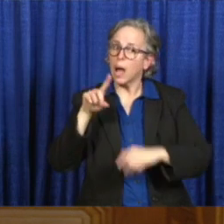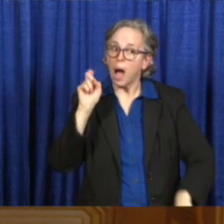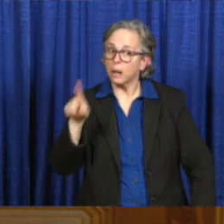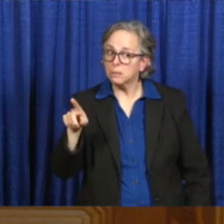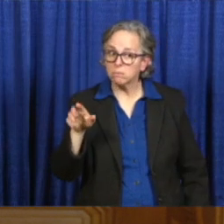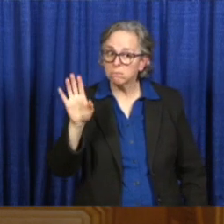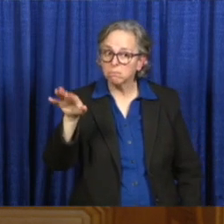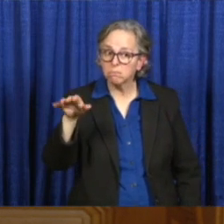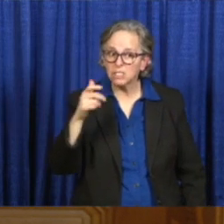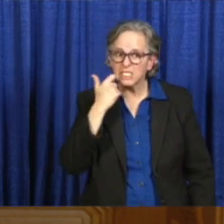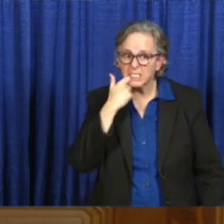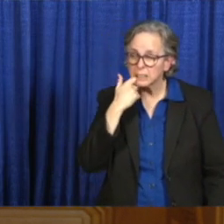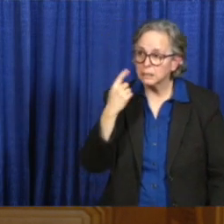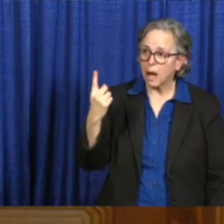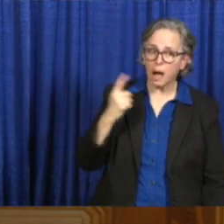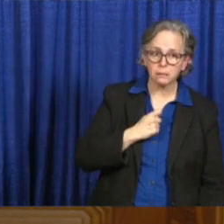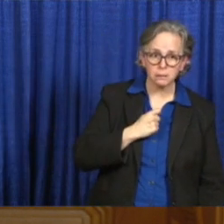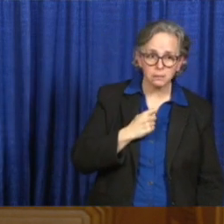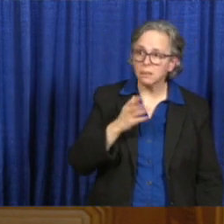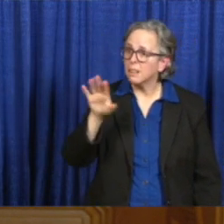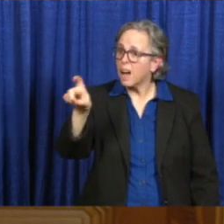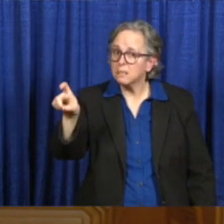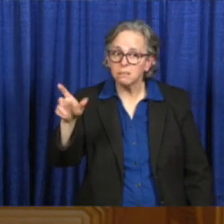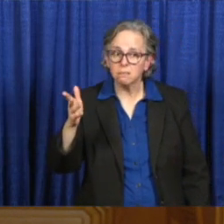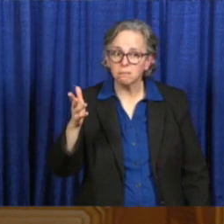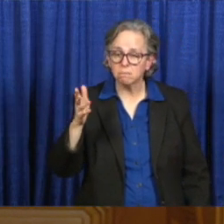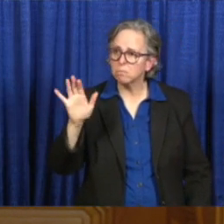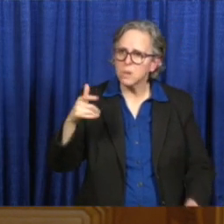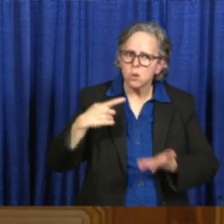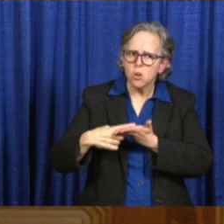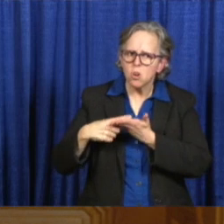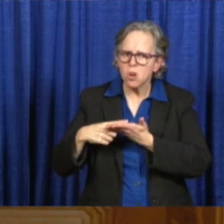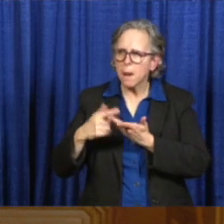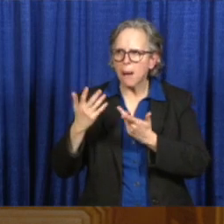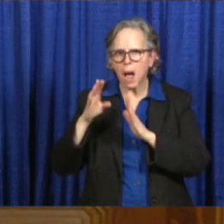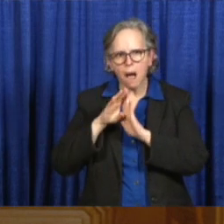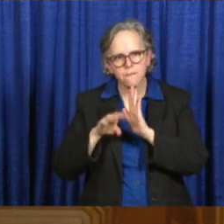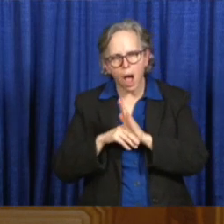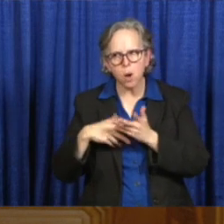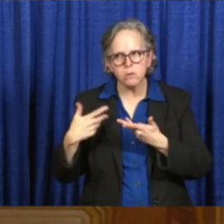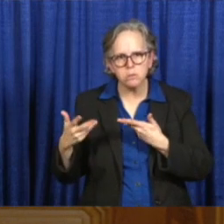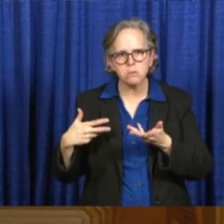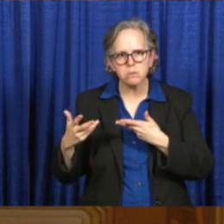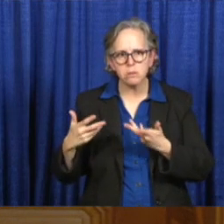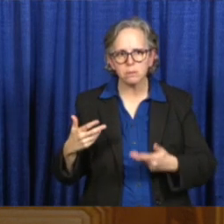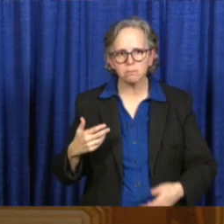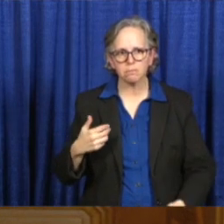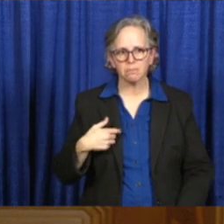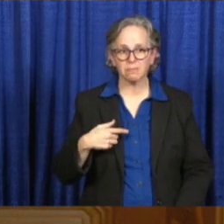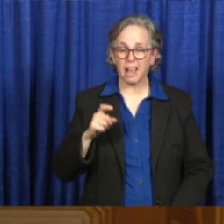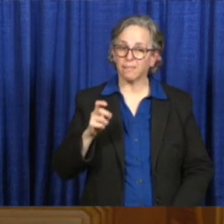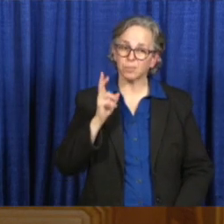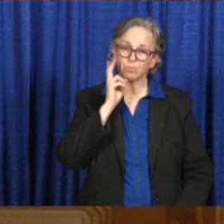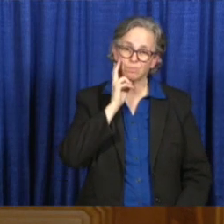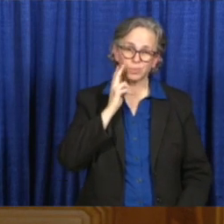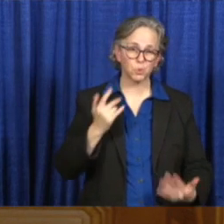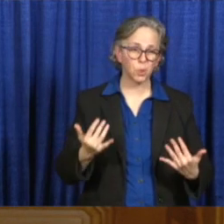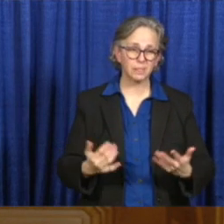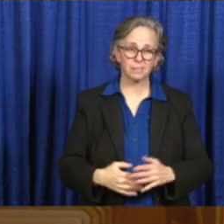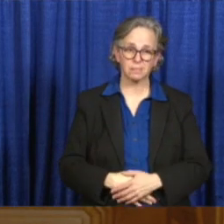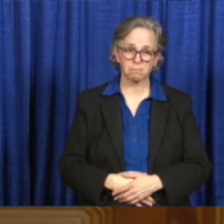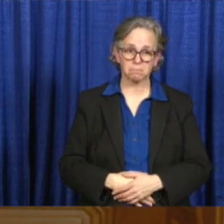think after a half an hour conversation, I would say we're going to wait and see. They told us they were starting